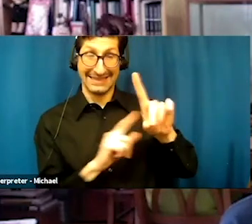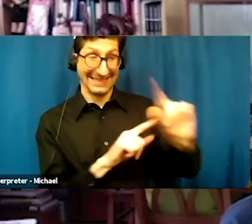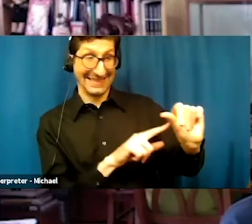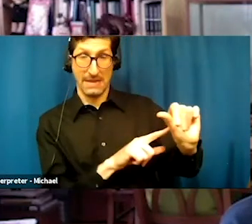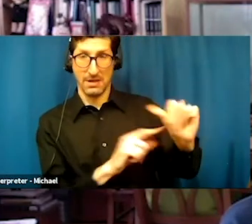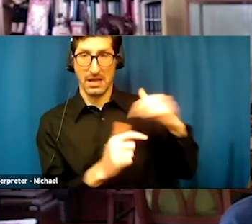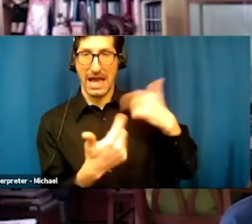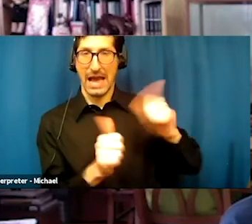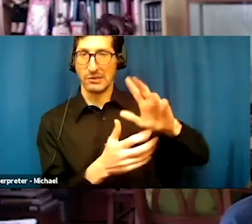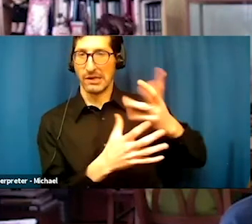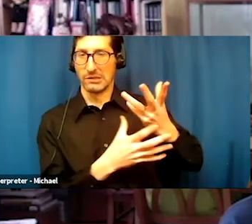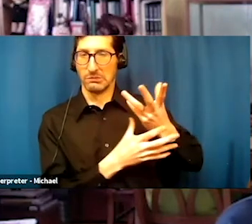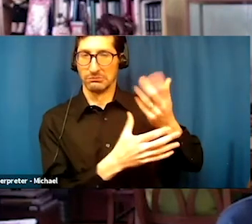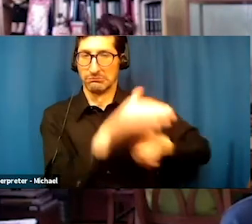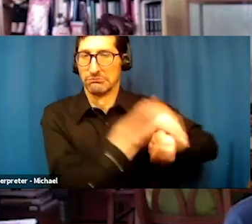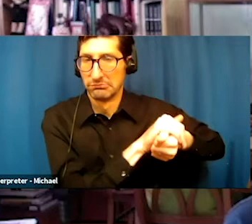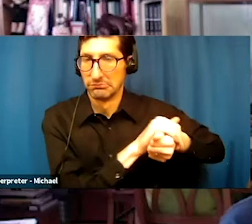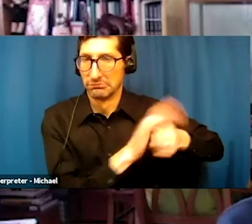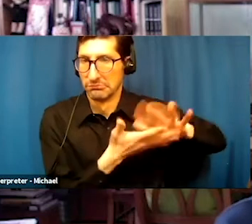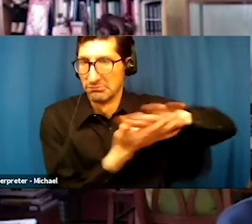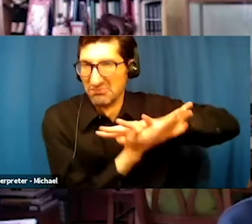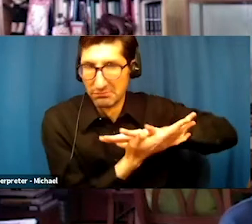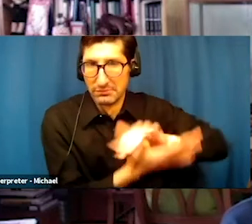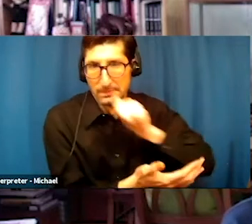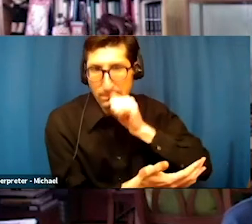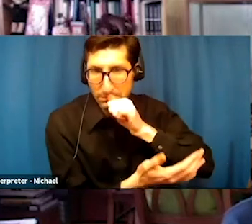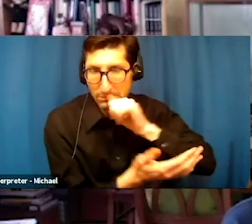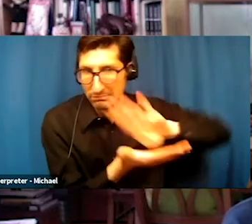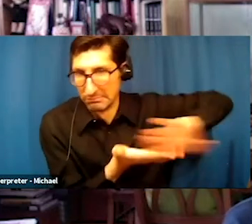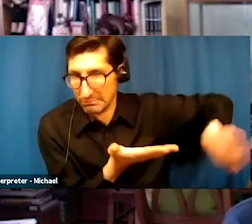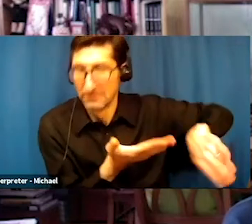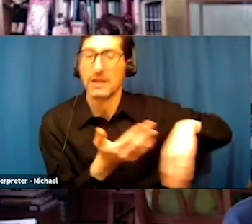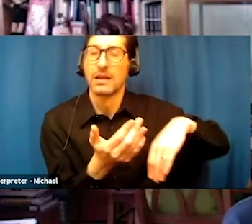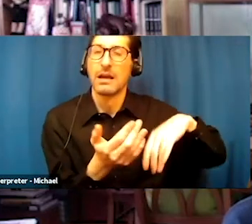of my life until I was in my mid late thirties. Um,